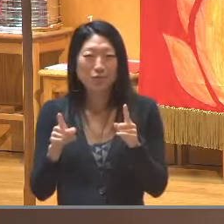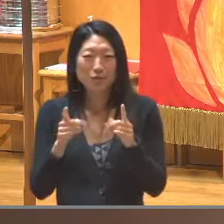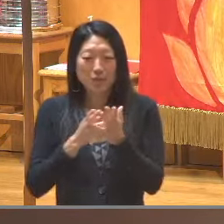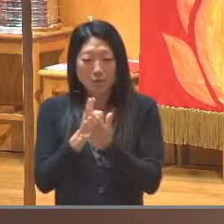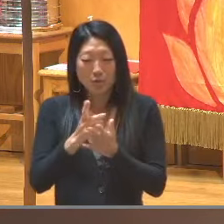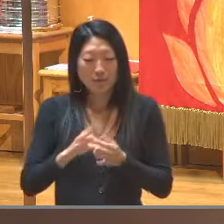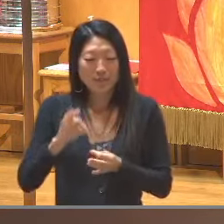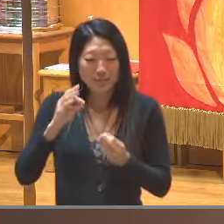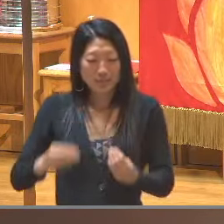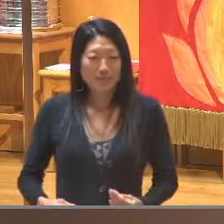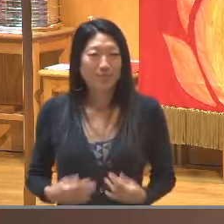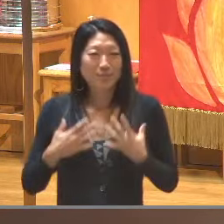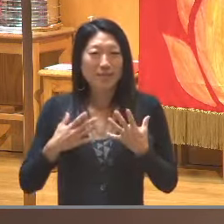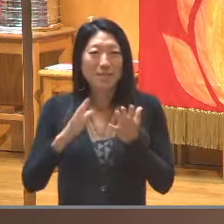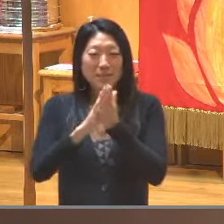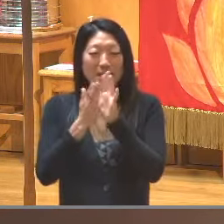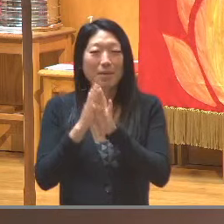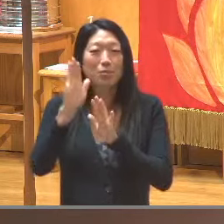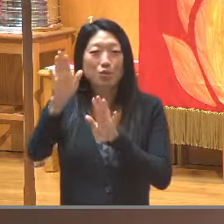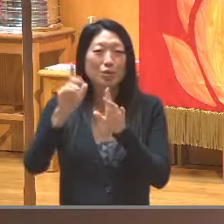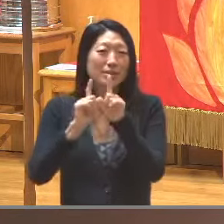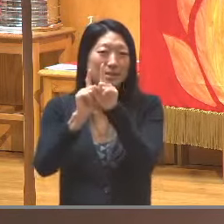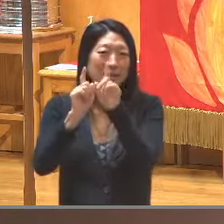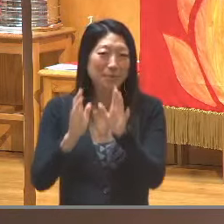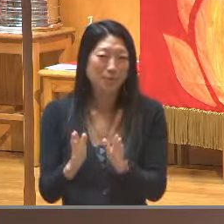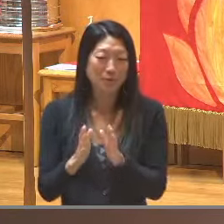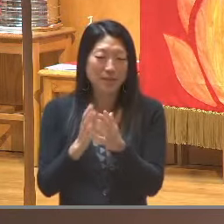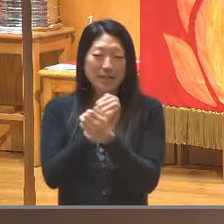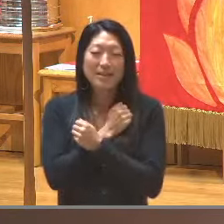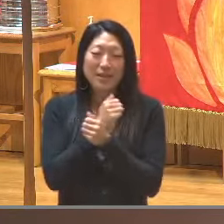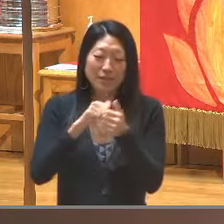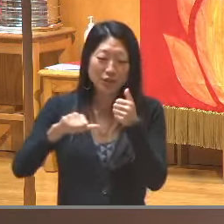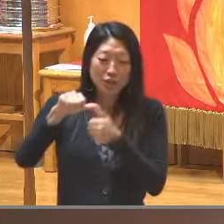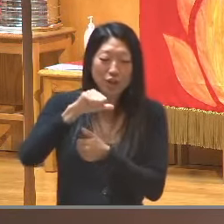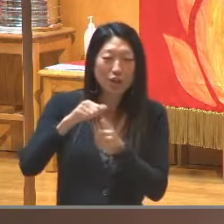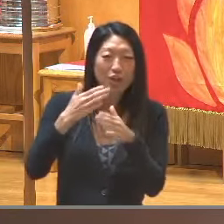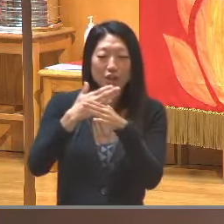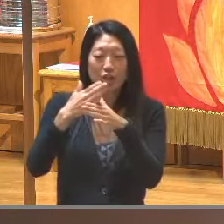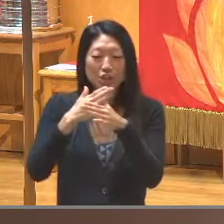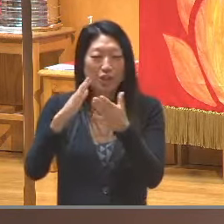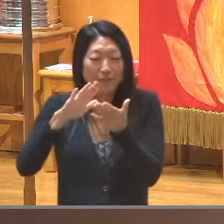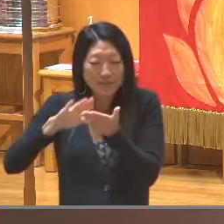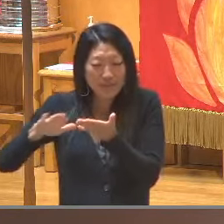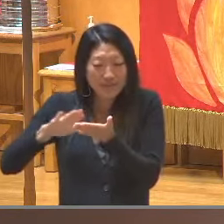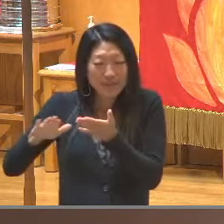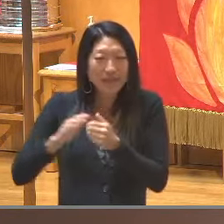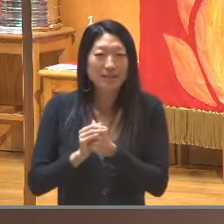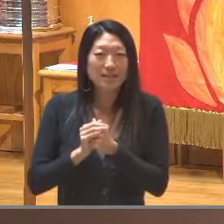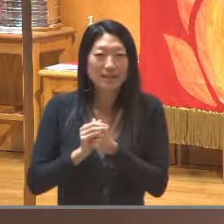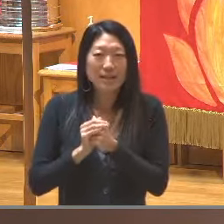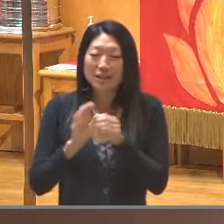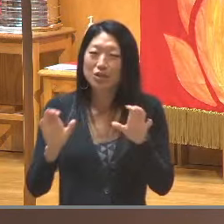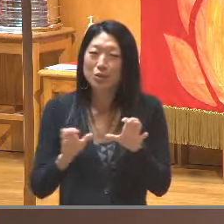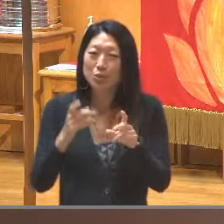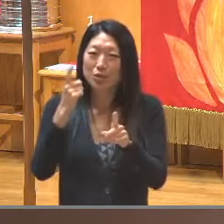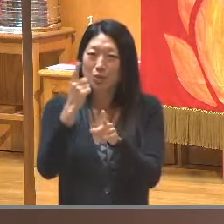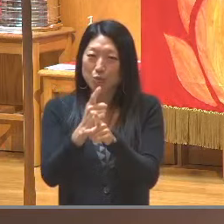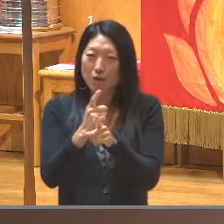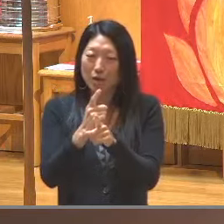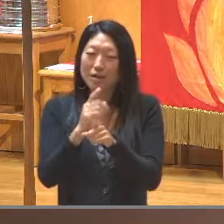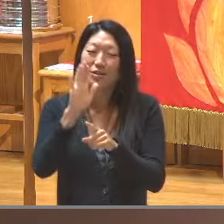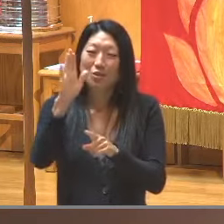be your disciples, to love each other, to share forgiveness, and to do what is right in